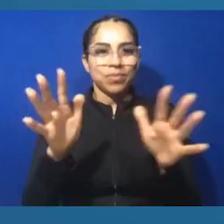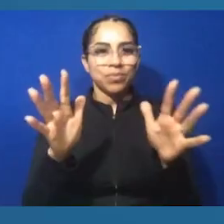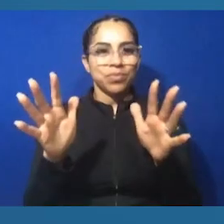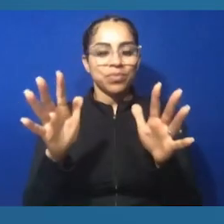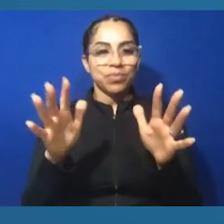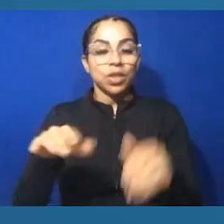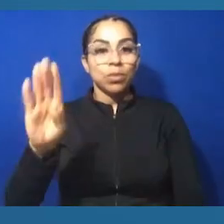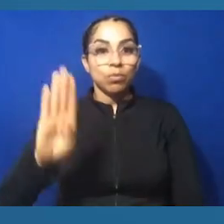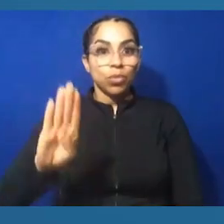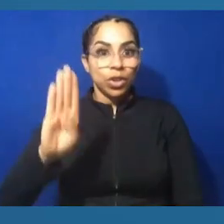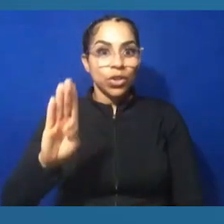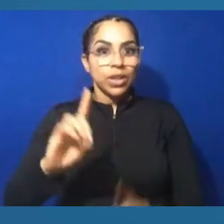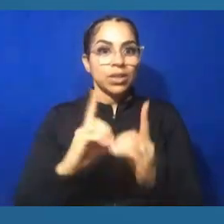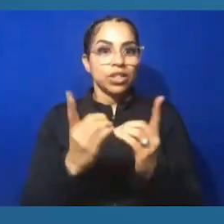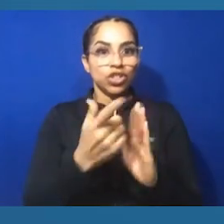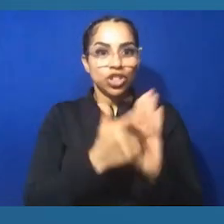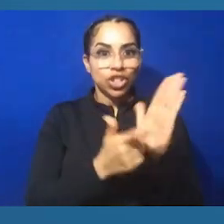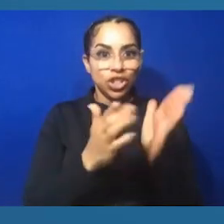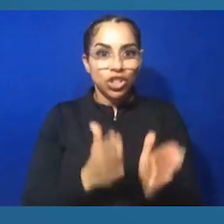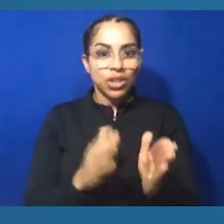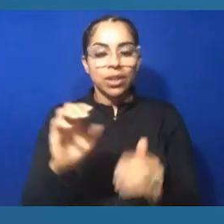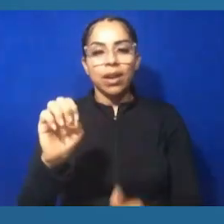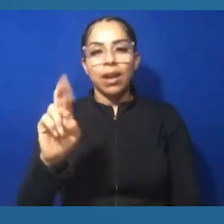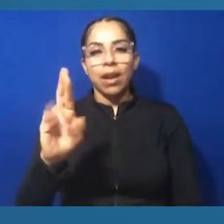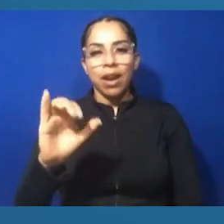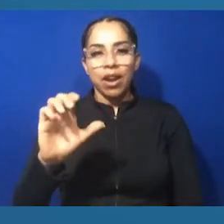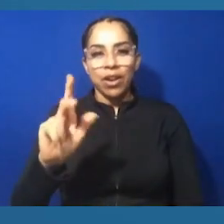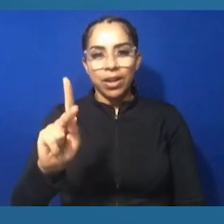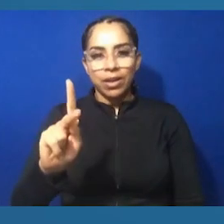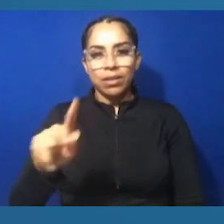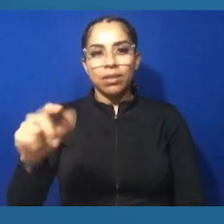Brooklyn District Attorney Eric Gonzalez.